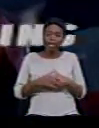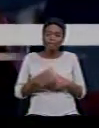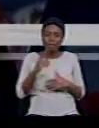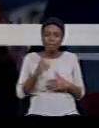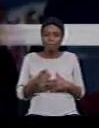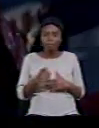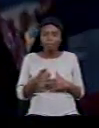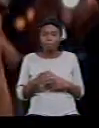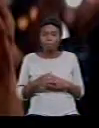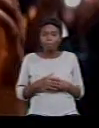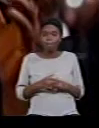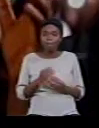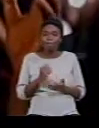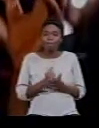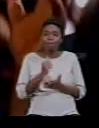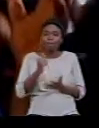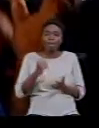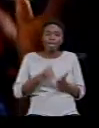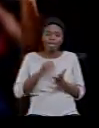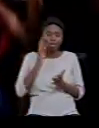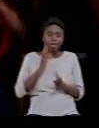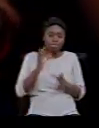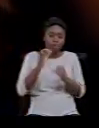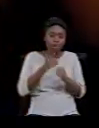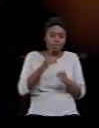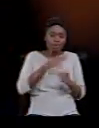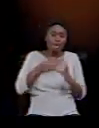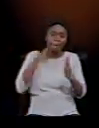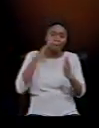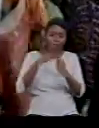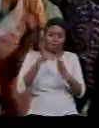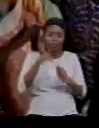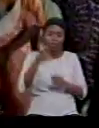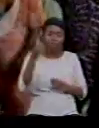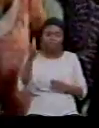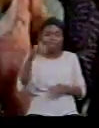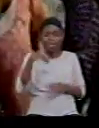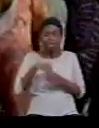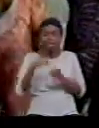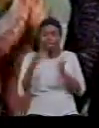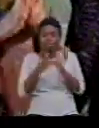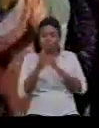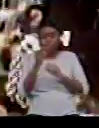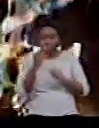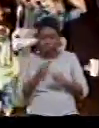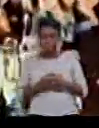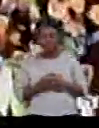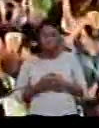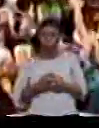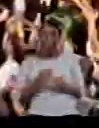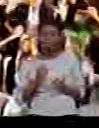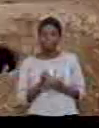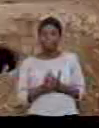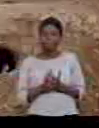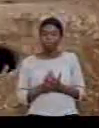you. It will get you and meet you there in Jesus' name. Like the